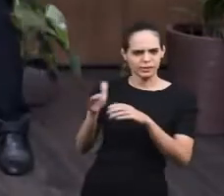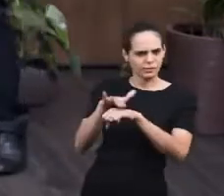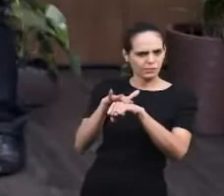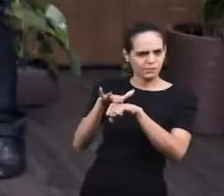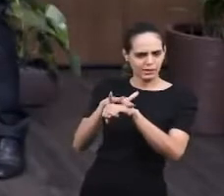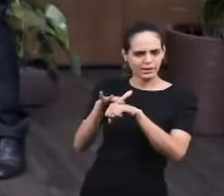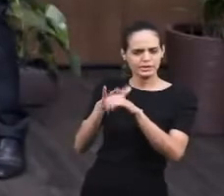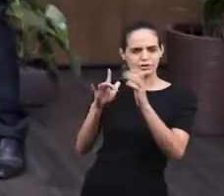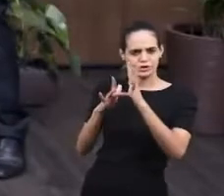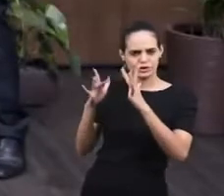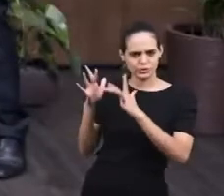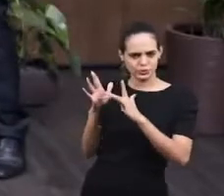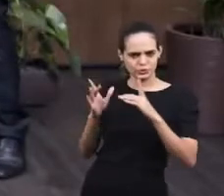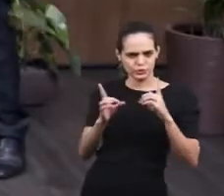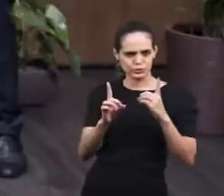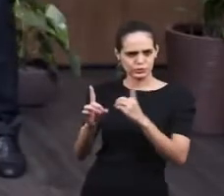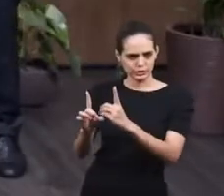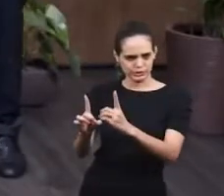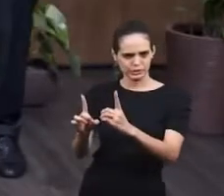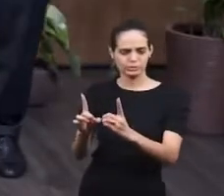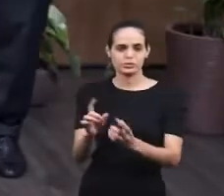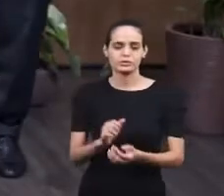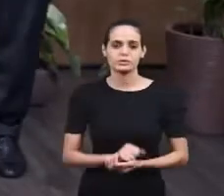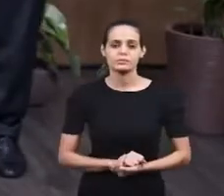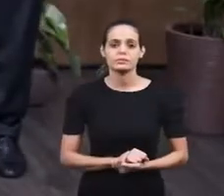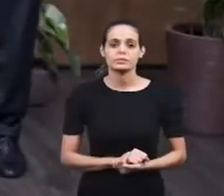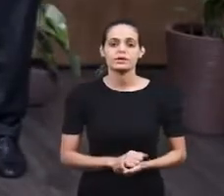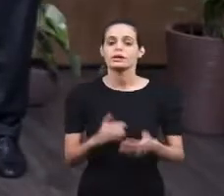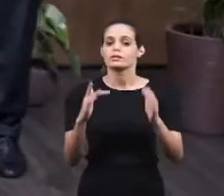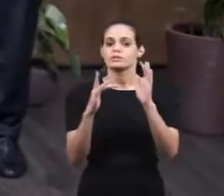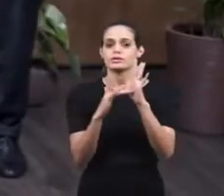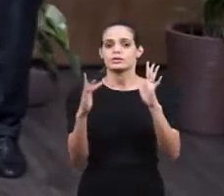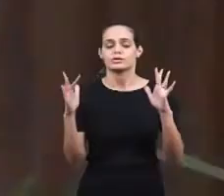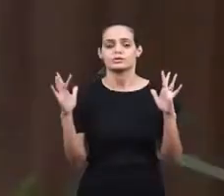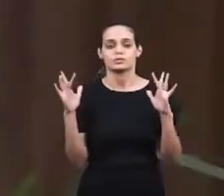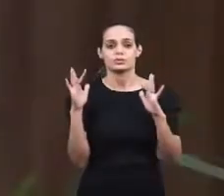that is, in this conversation that they were having,